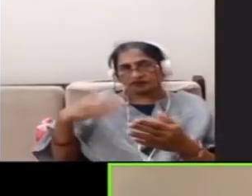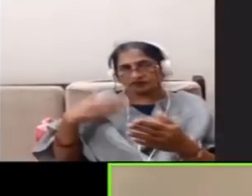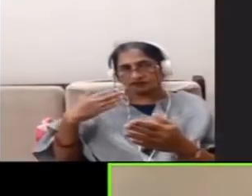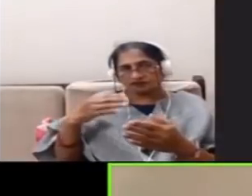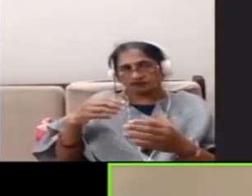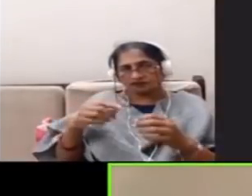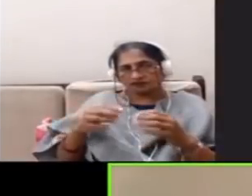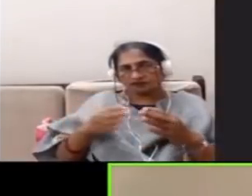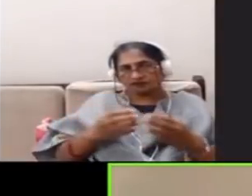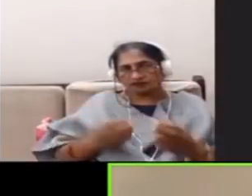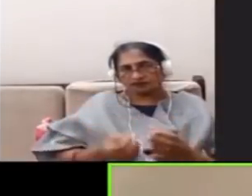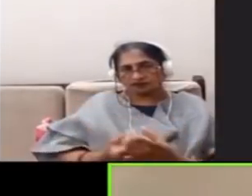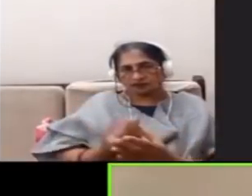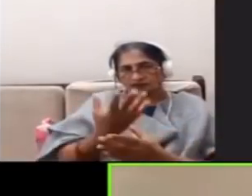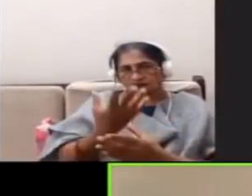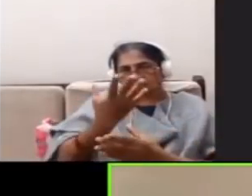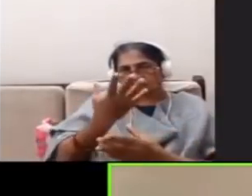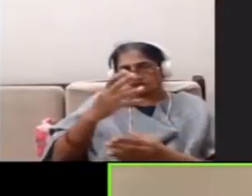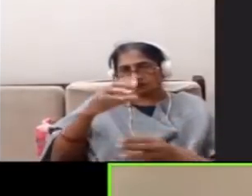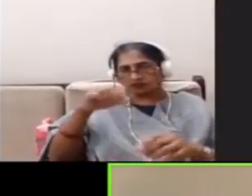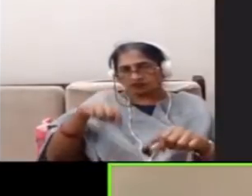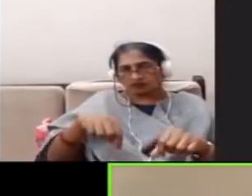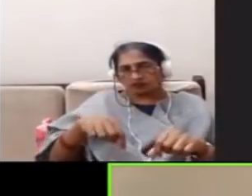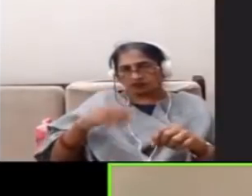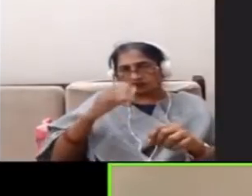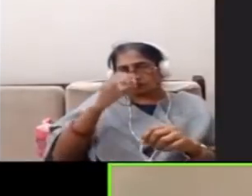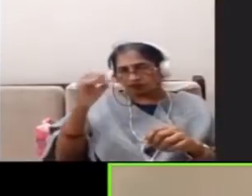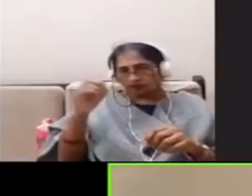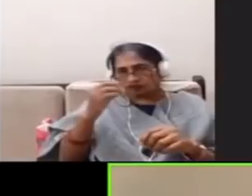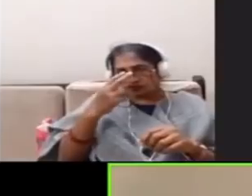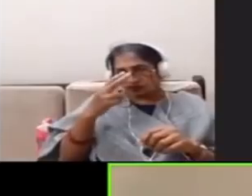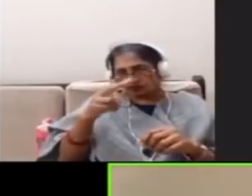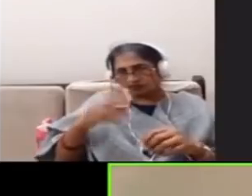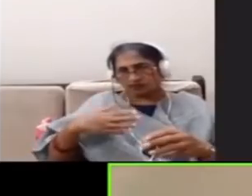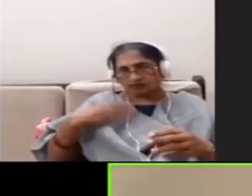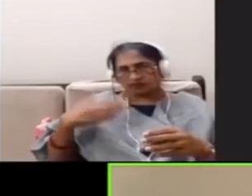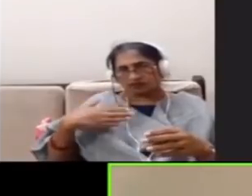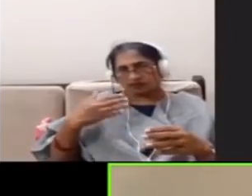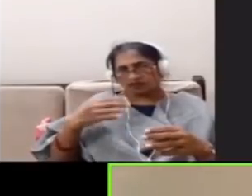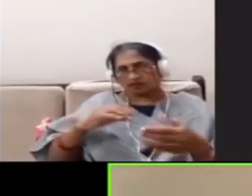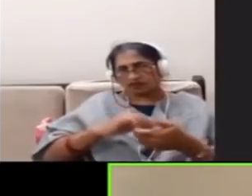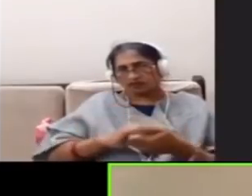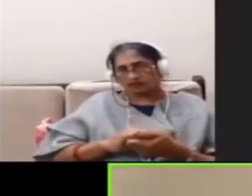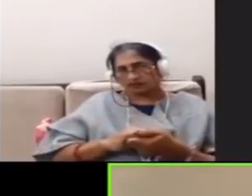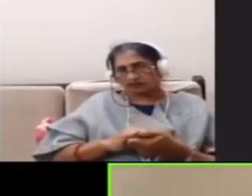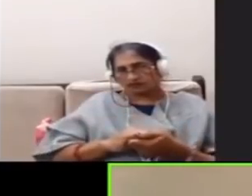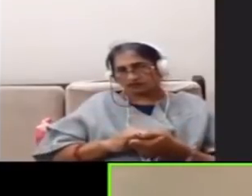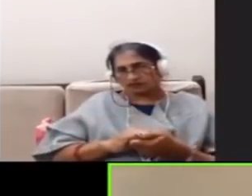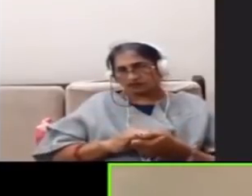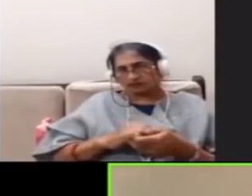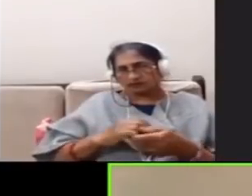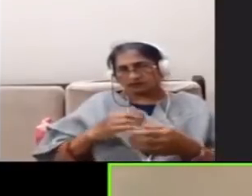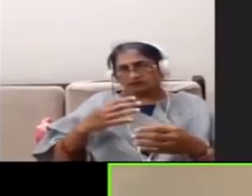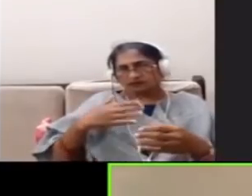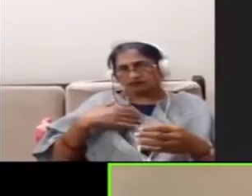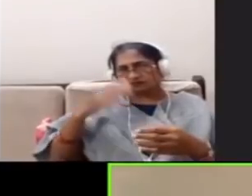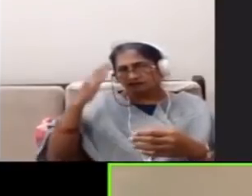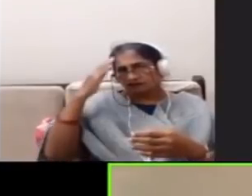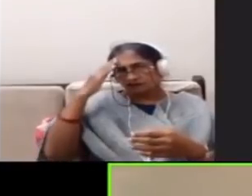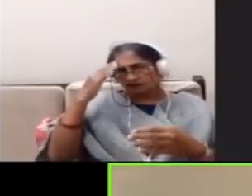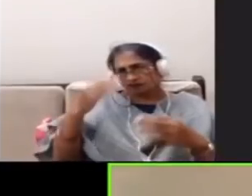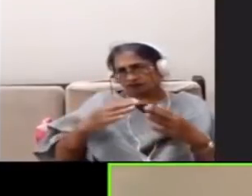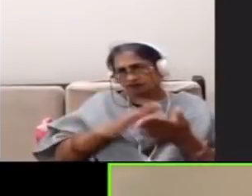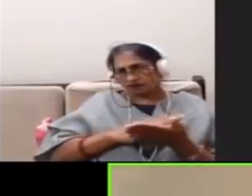growth that we have observed in our young friends is inspiring. And so I'm so pleased to be